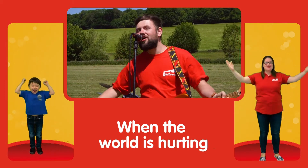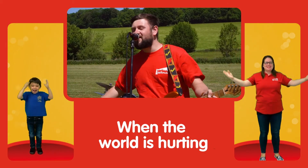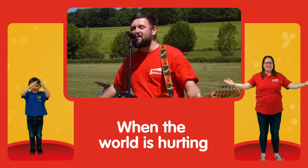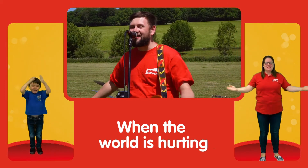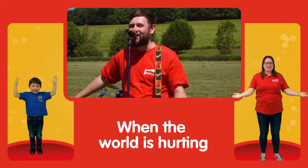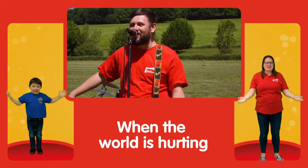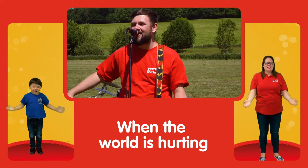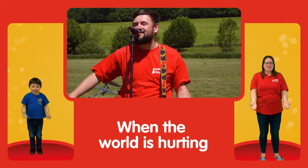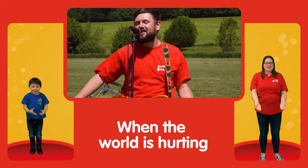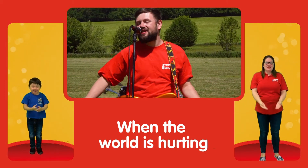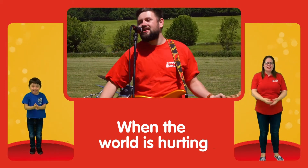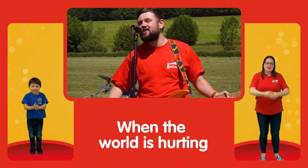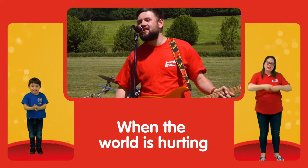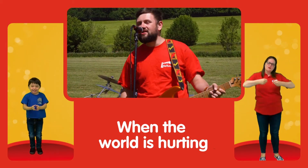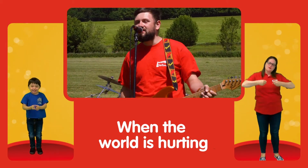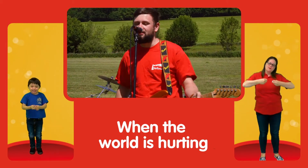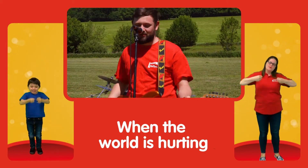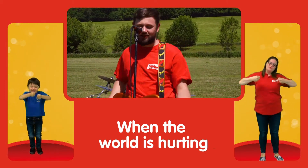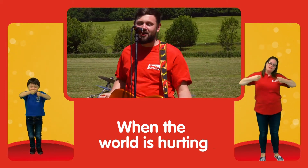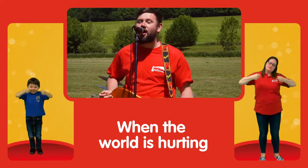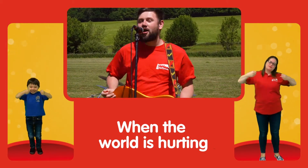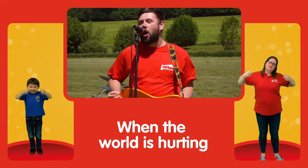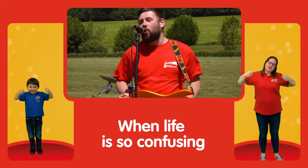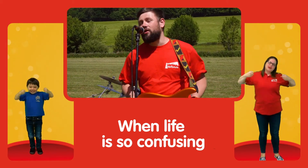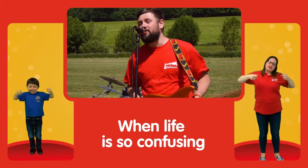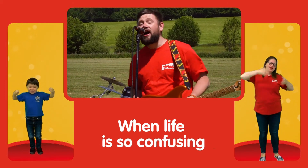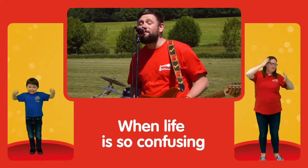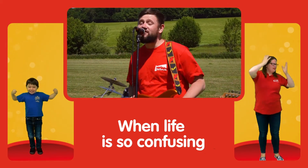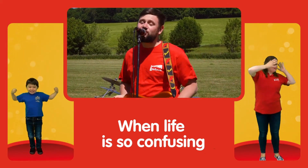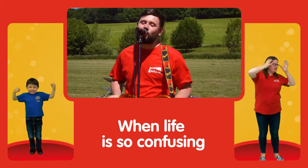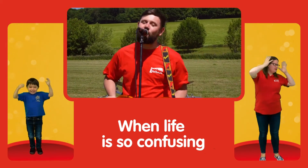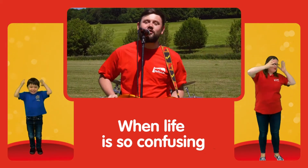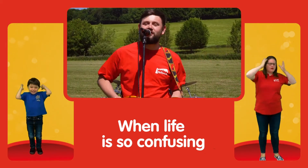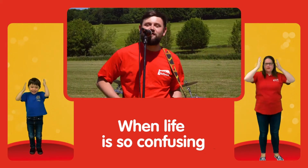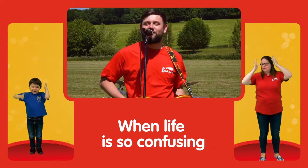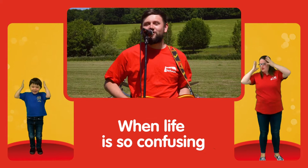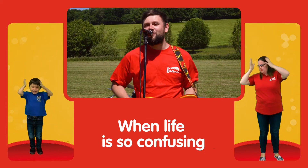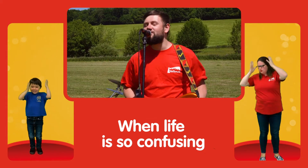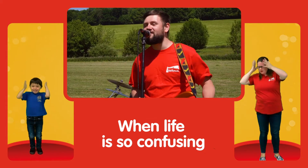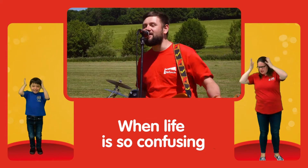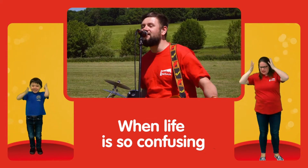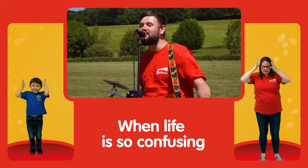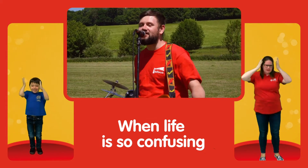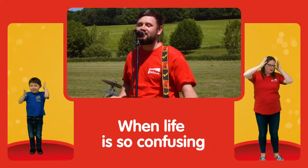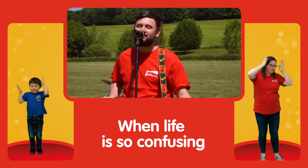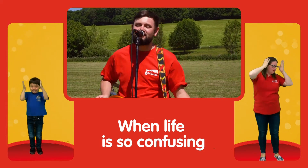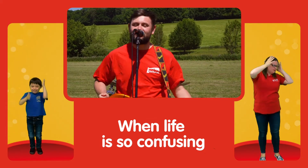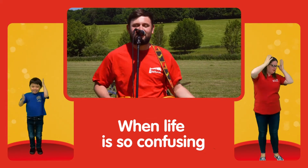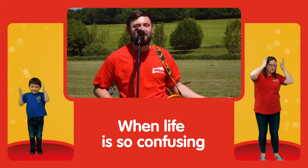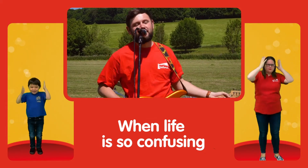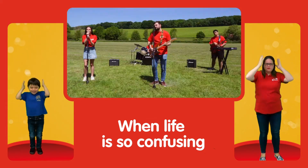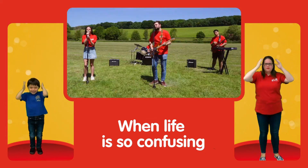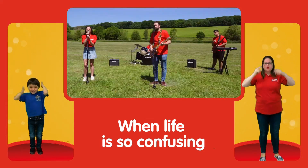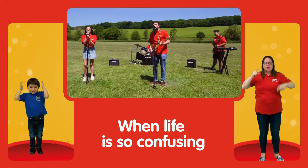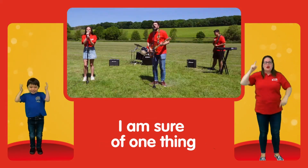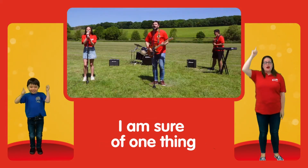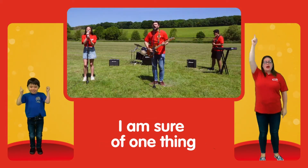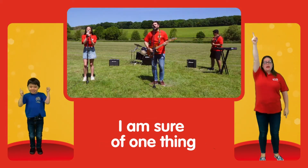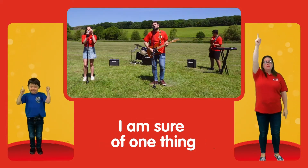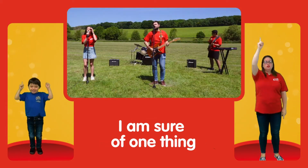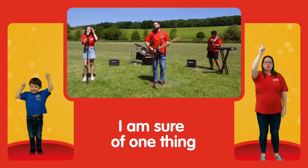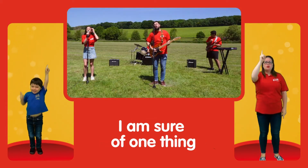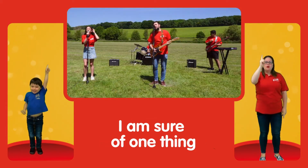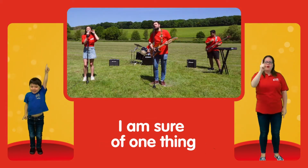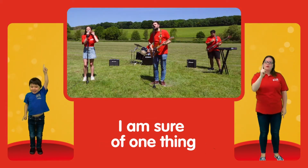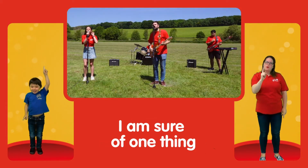When the world is hurting, when life is so confusing,